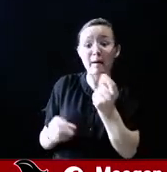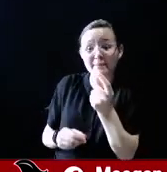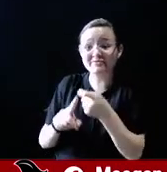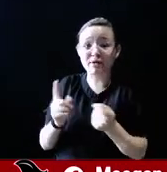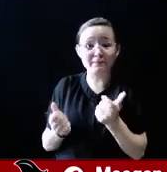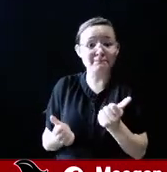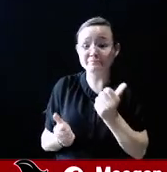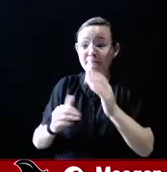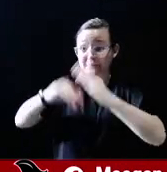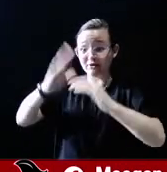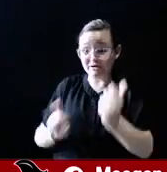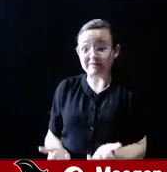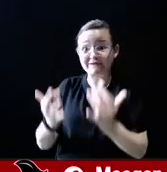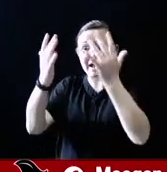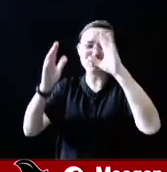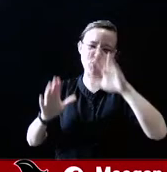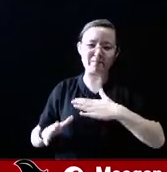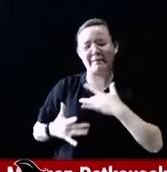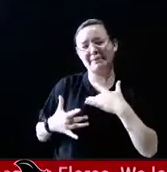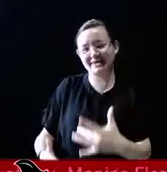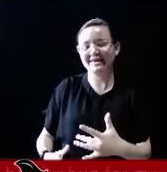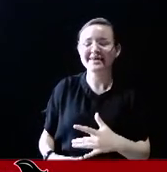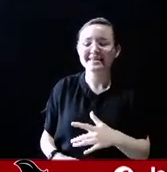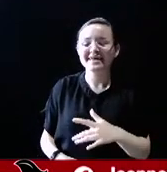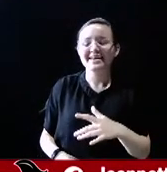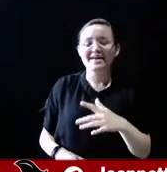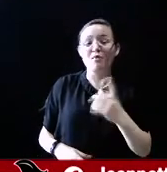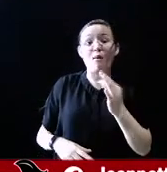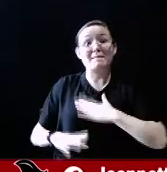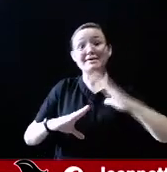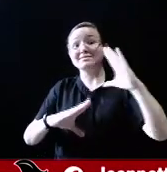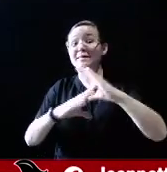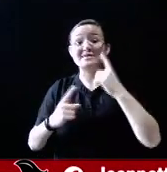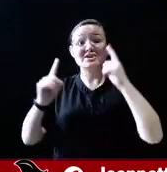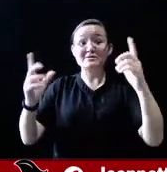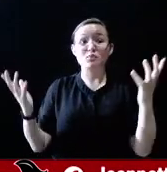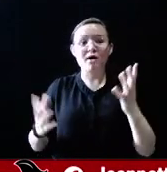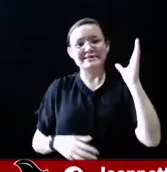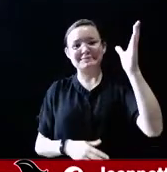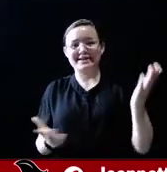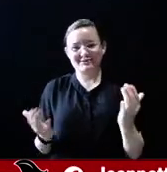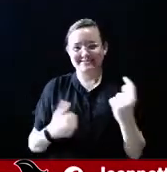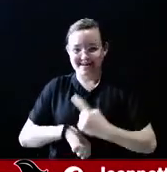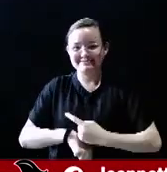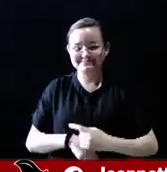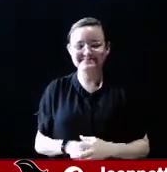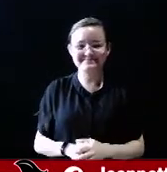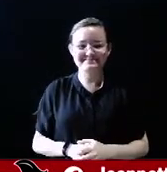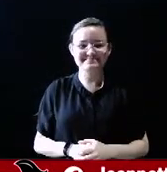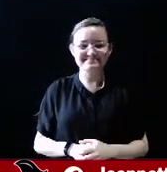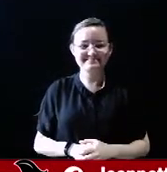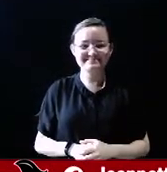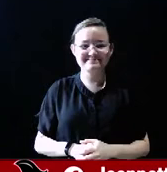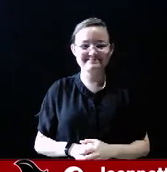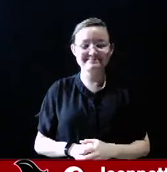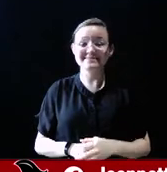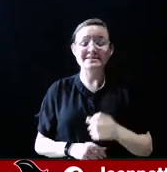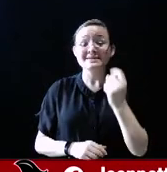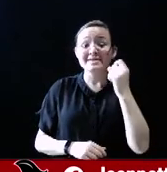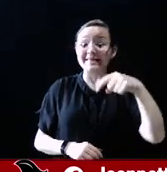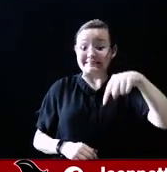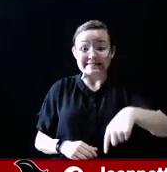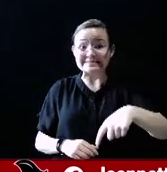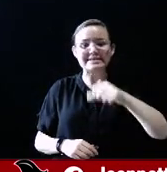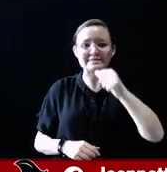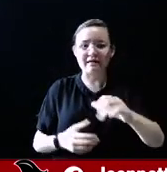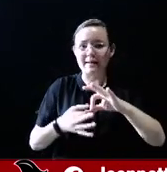world peace, you know, the usual, one of my greatest achievements is getting to speak here to you today. But this is not about me. I want to make